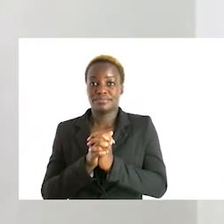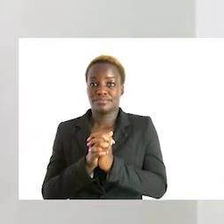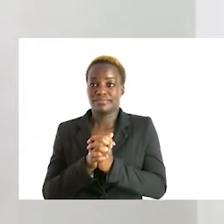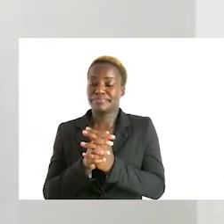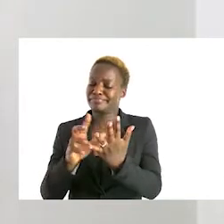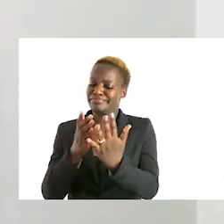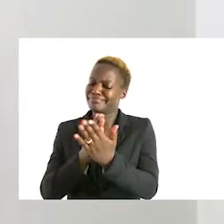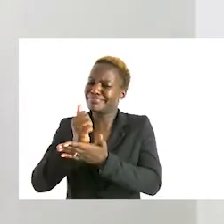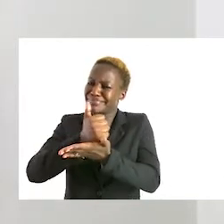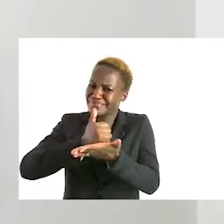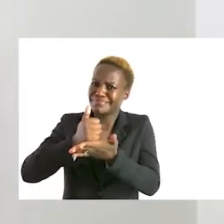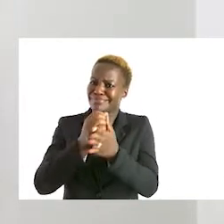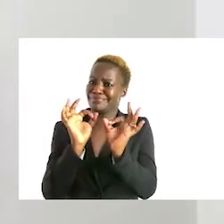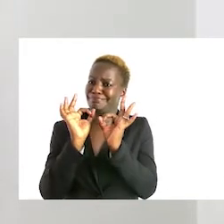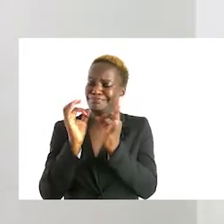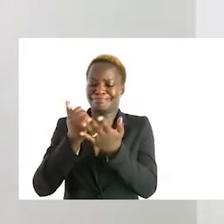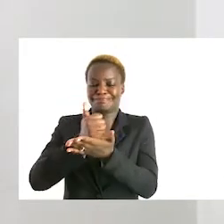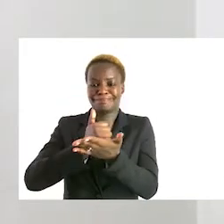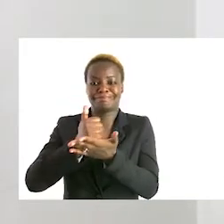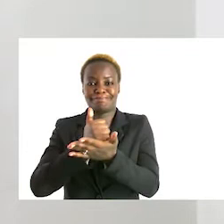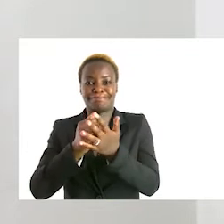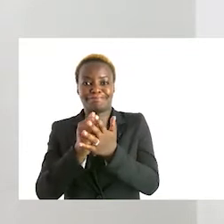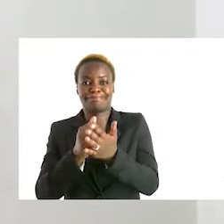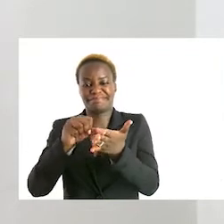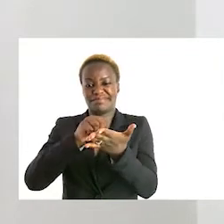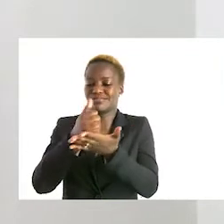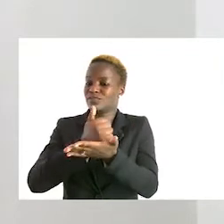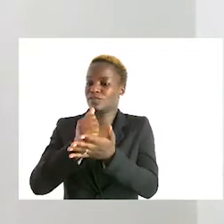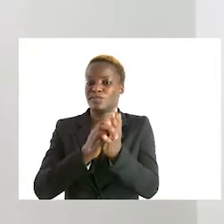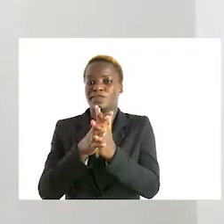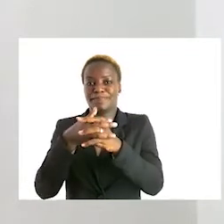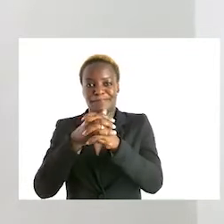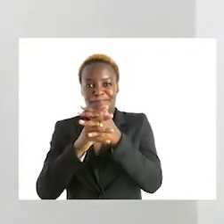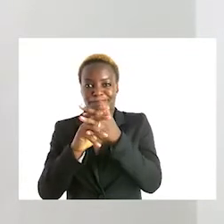Sanitize them thoroughly to keep all the tiny germs away.